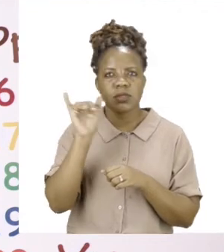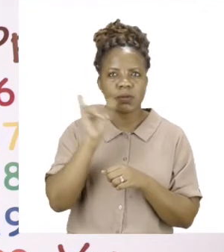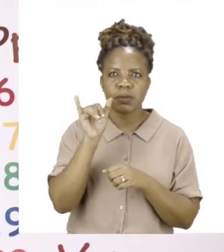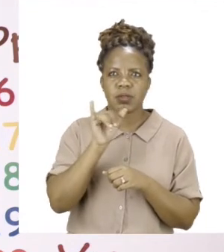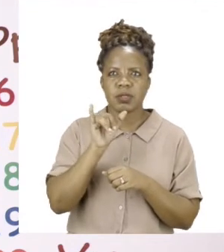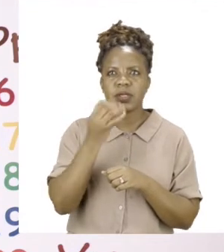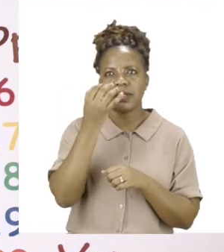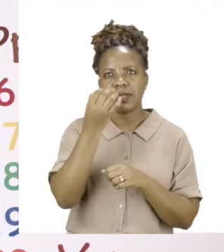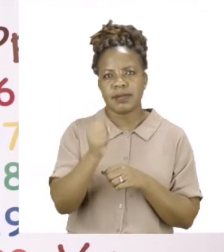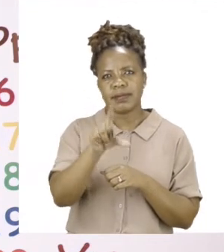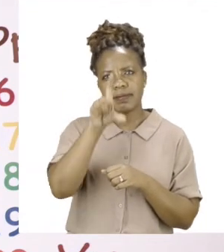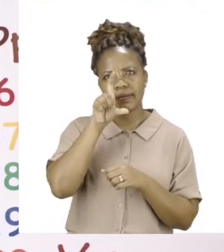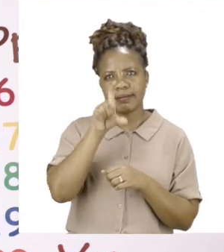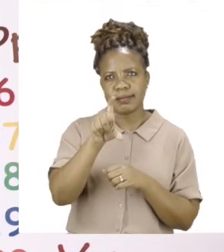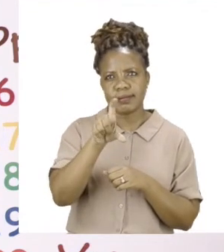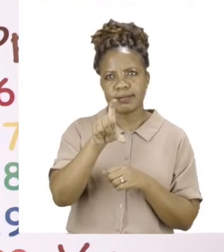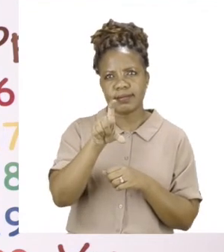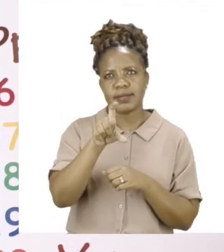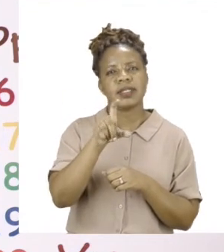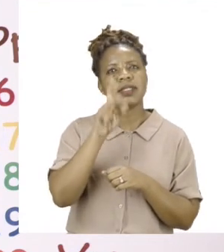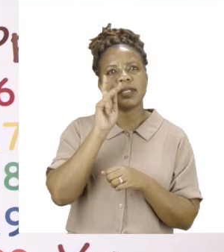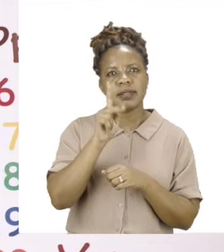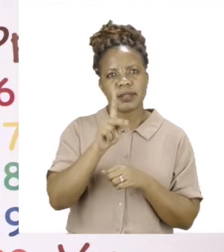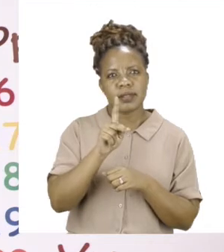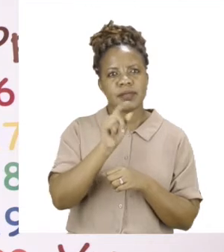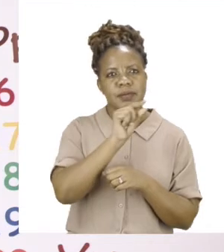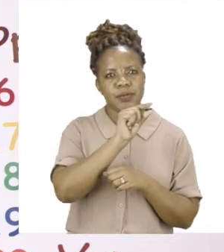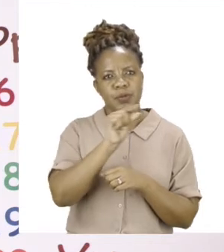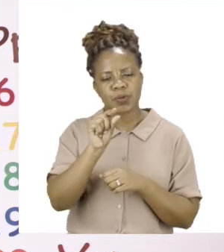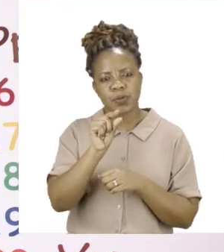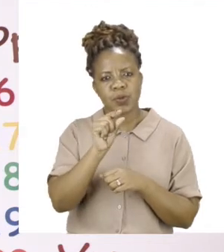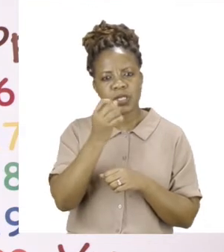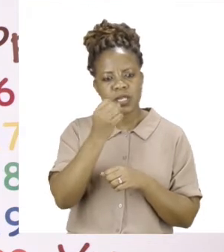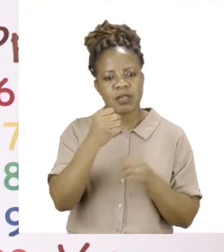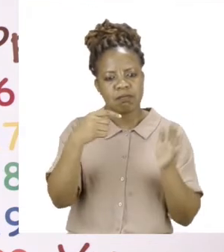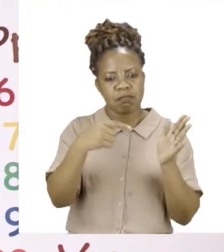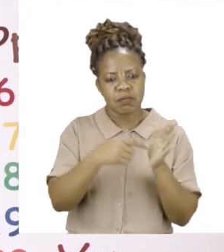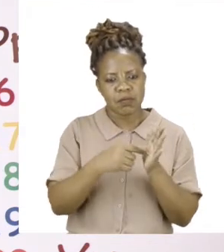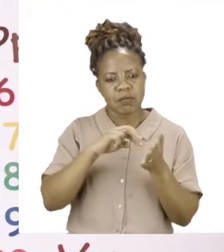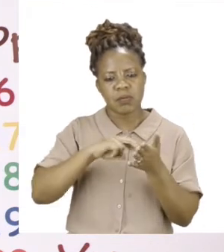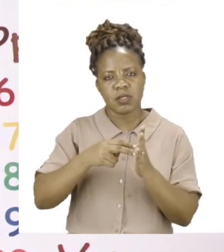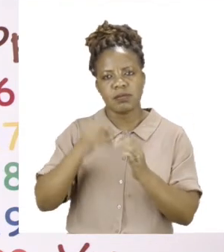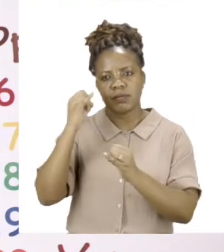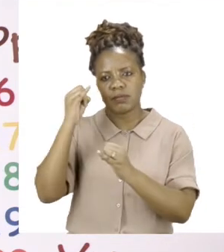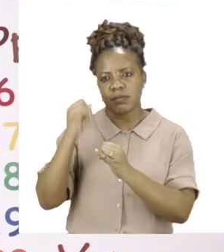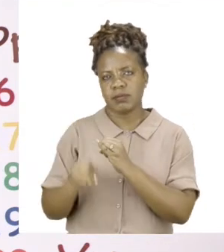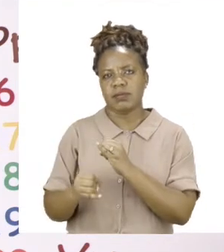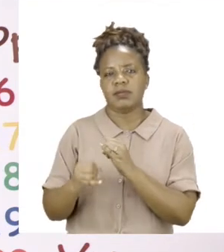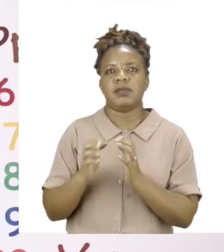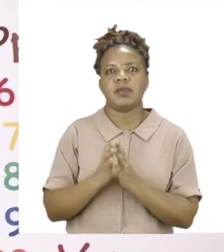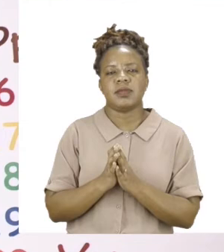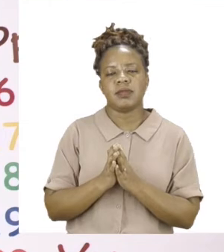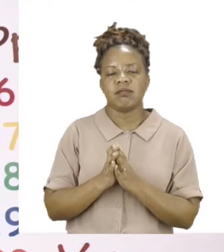to tell you that it is the last word in the sentence. So have fun, try and put them with different words